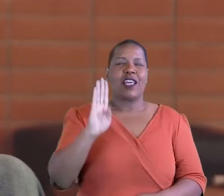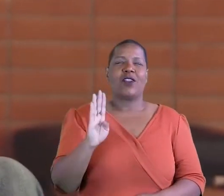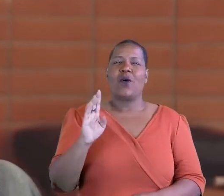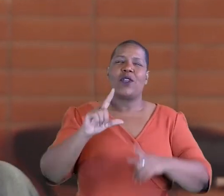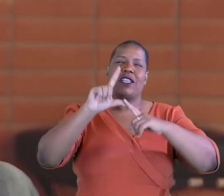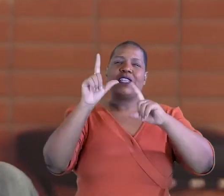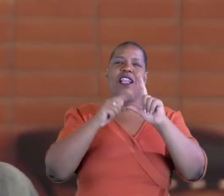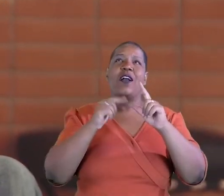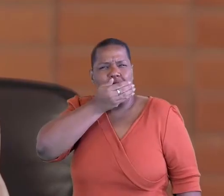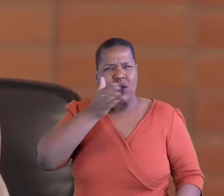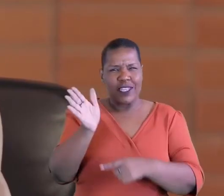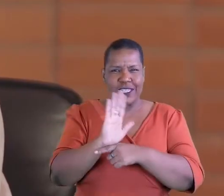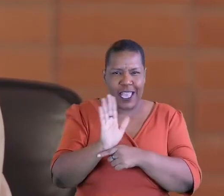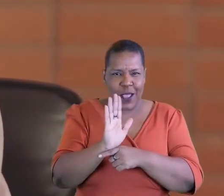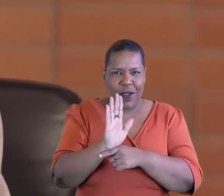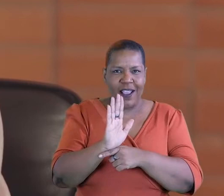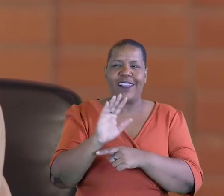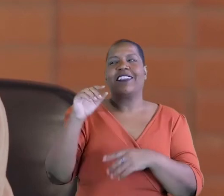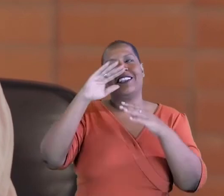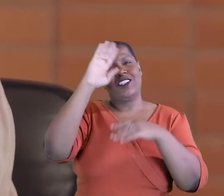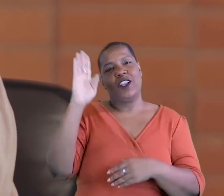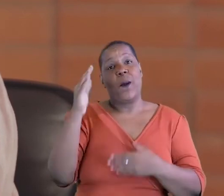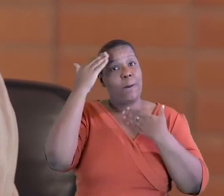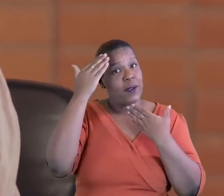Thank you.